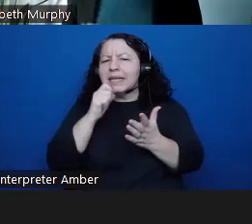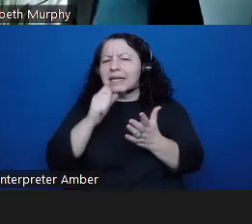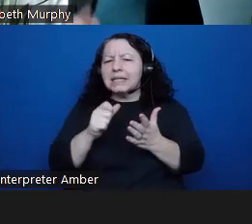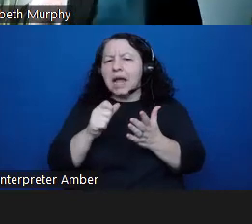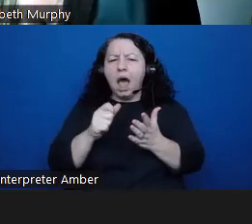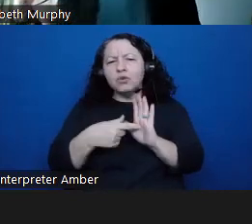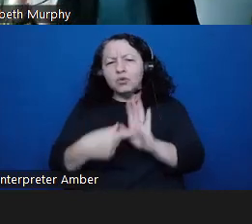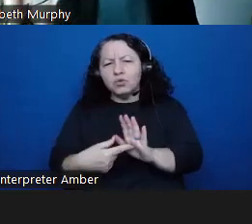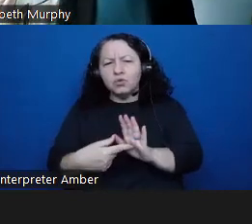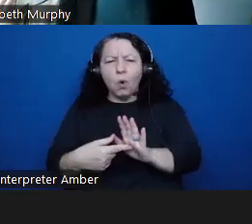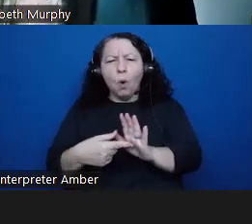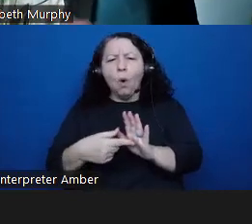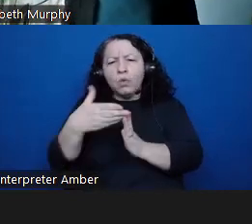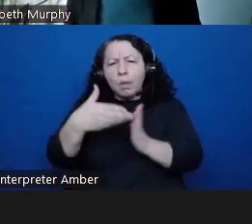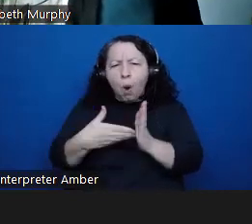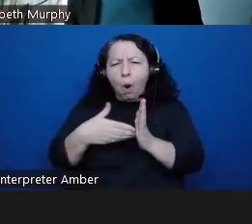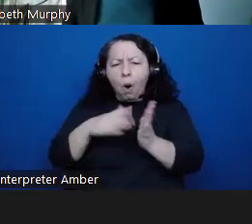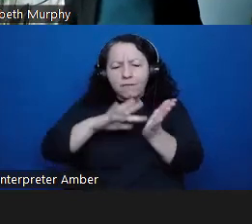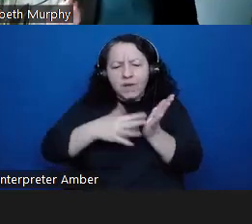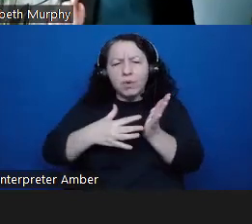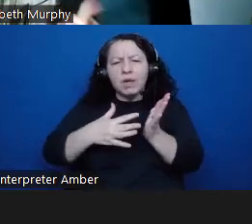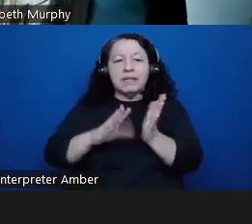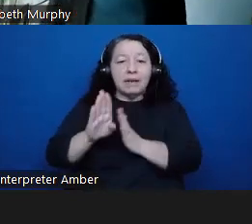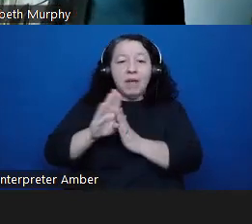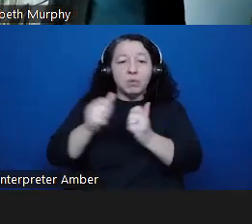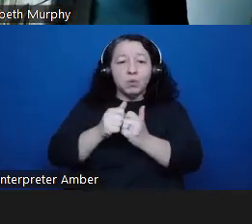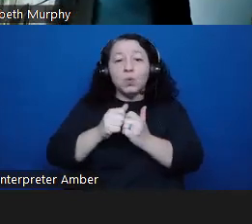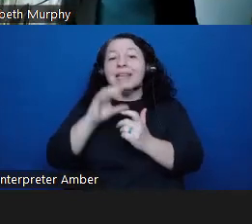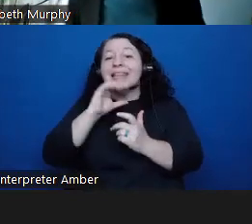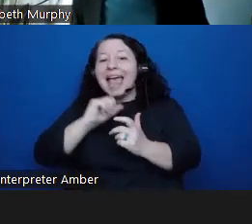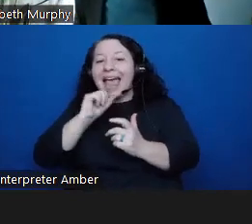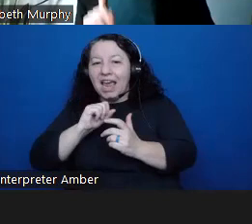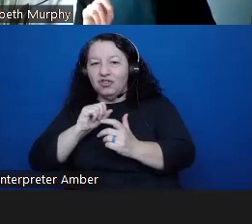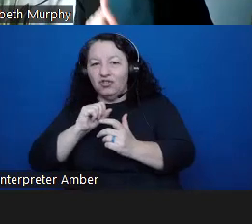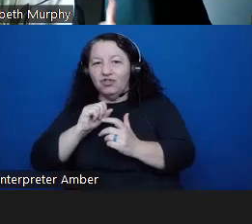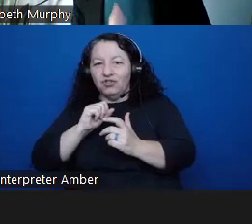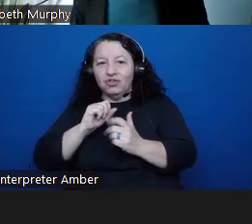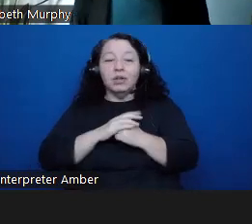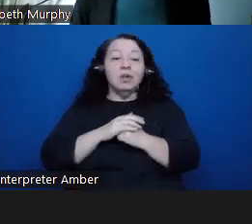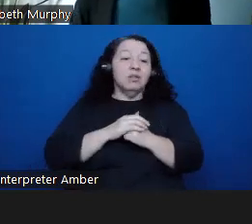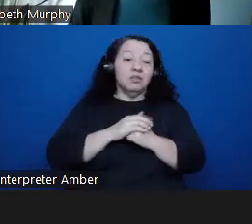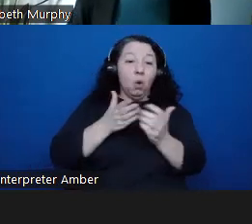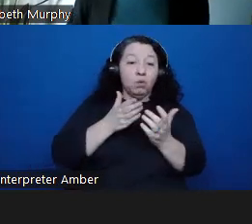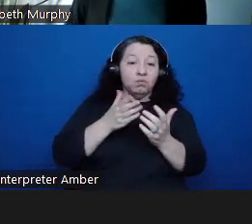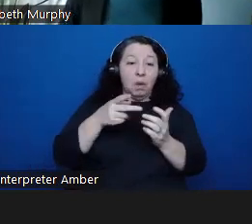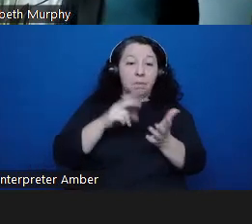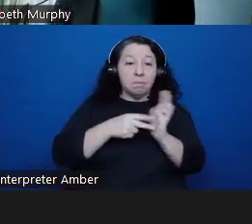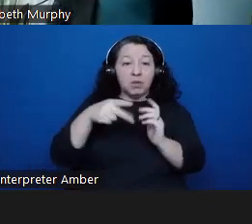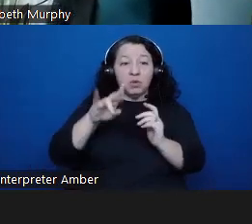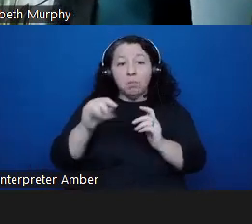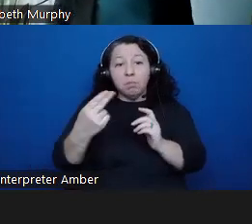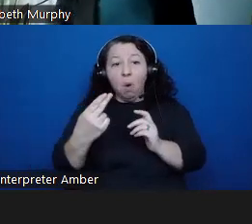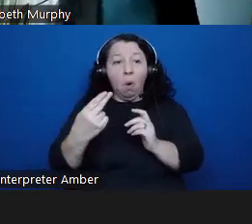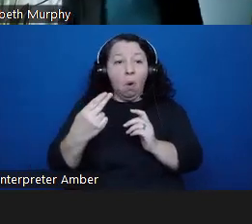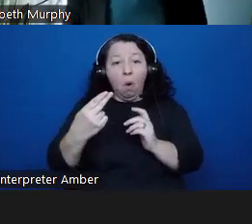of the fingerprint that develops with age. Thus, the published results by Polish scholars suggested that the impressions had been made